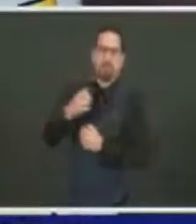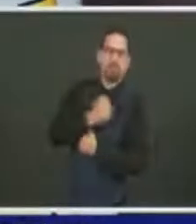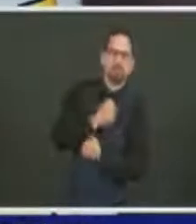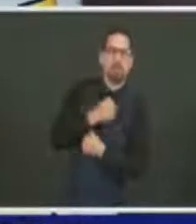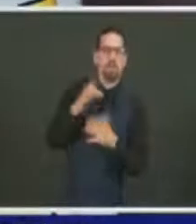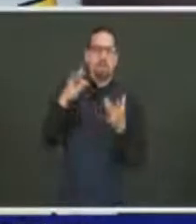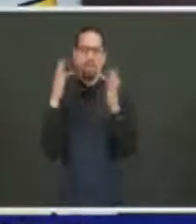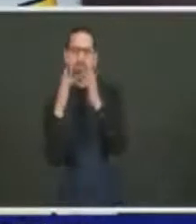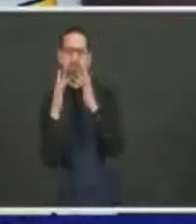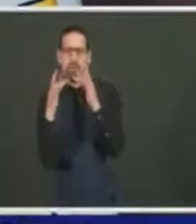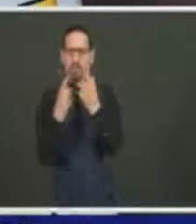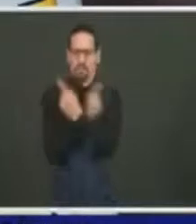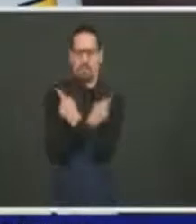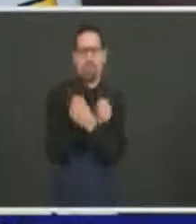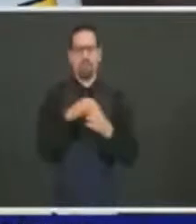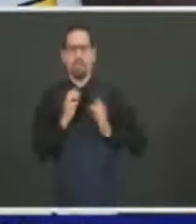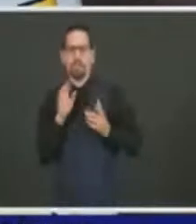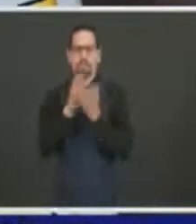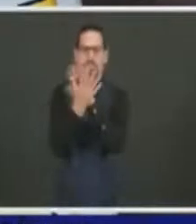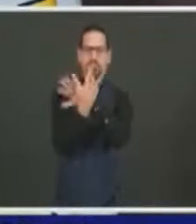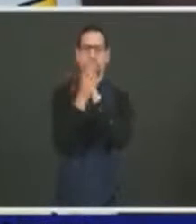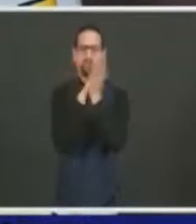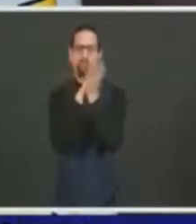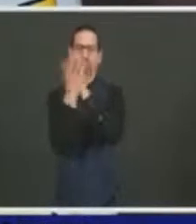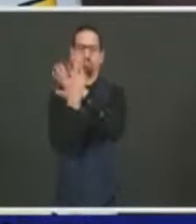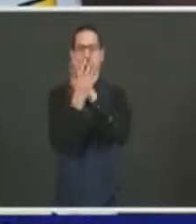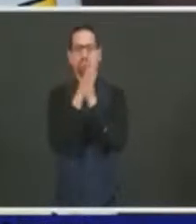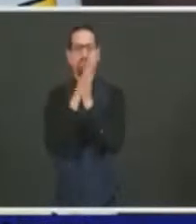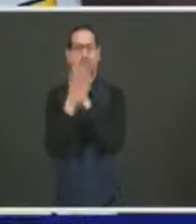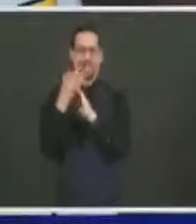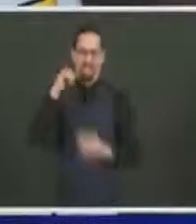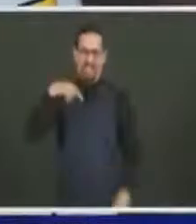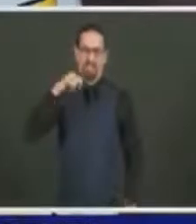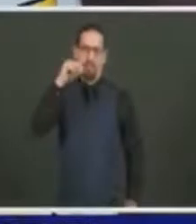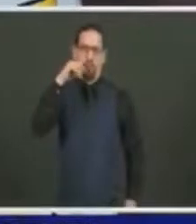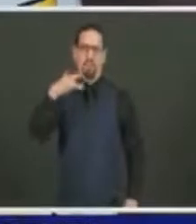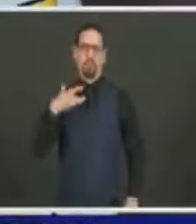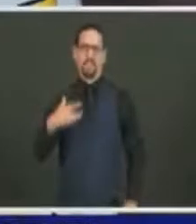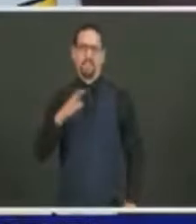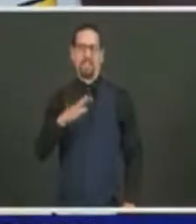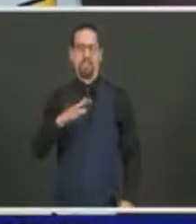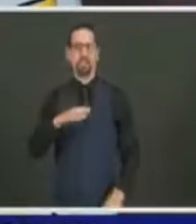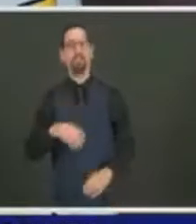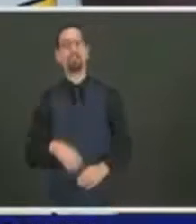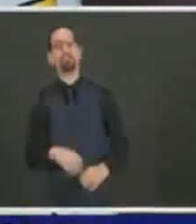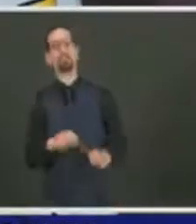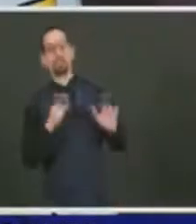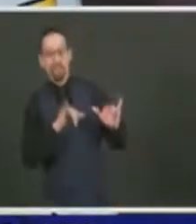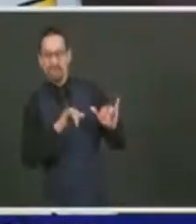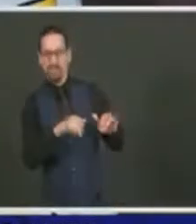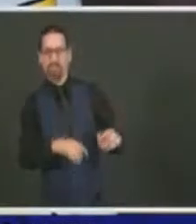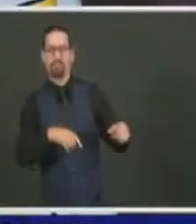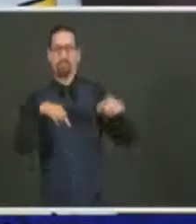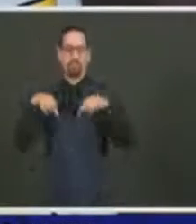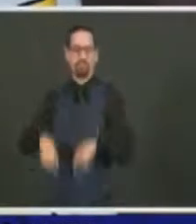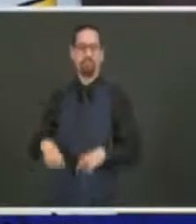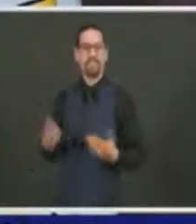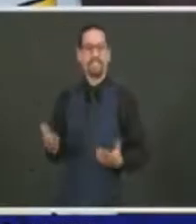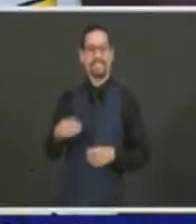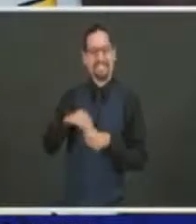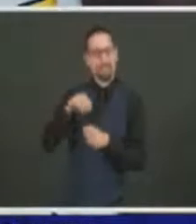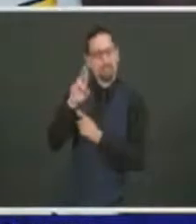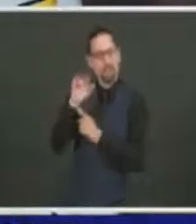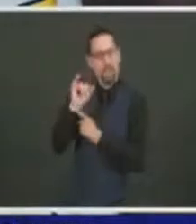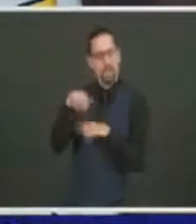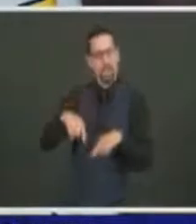here in Rhode Island, bars are not operating in the way that they used to operate. You couldn't congregate around a bar.